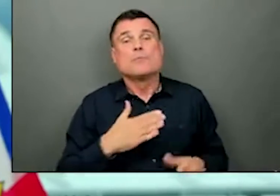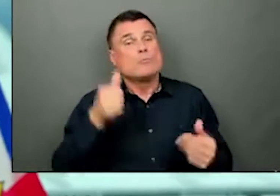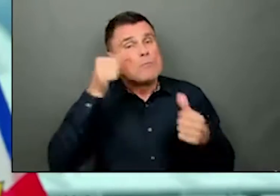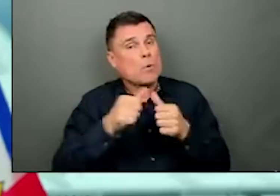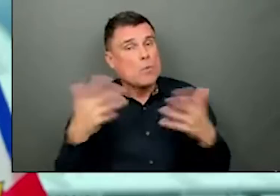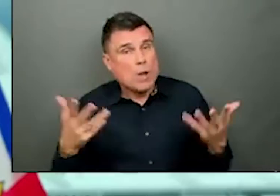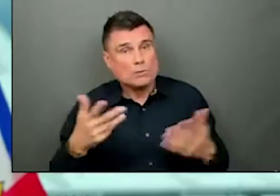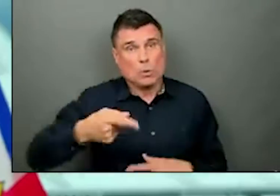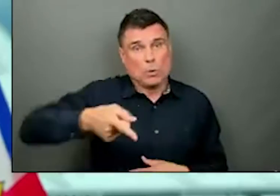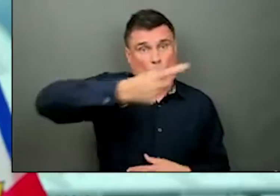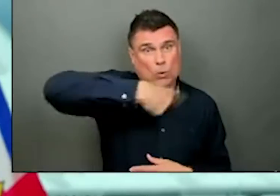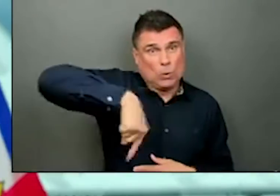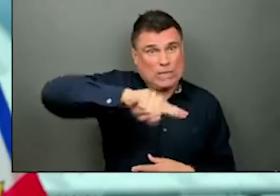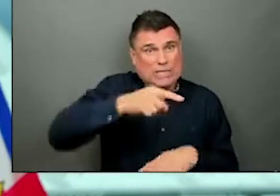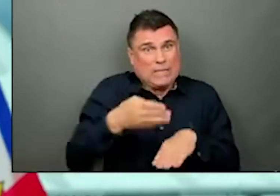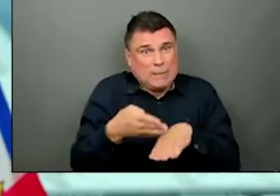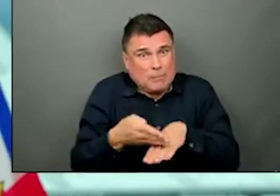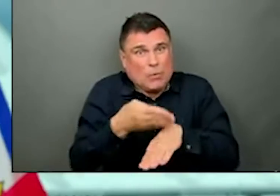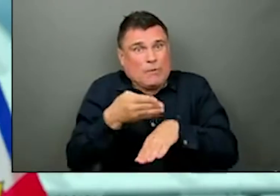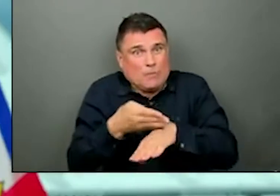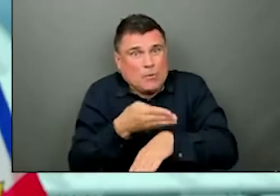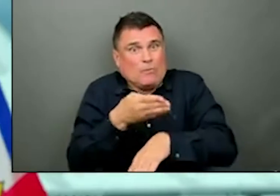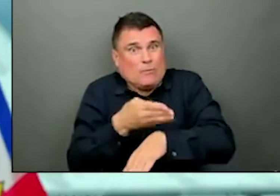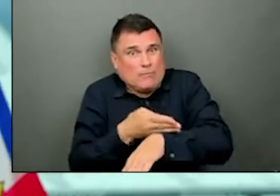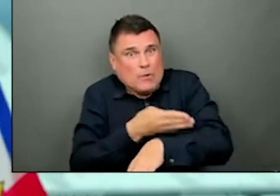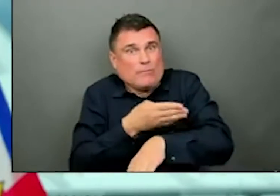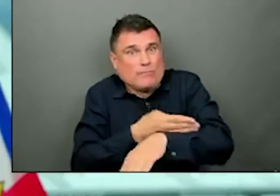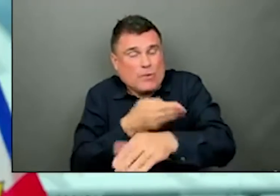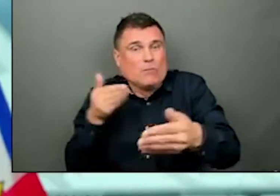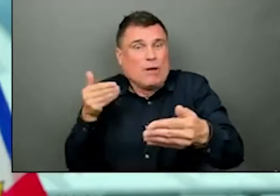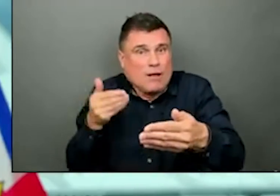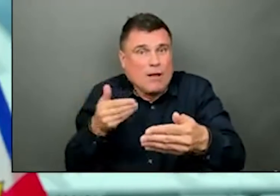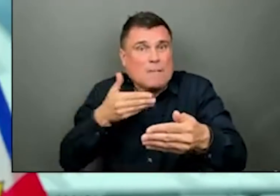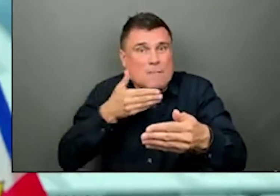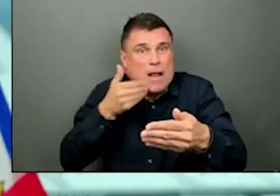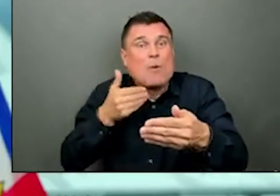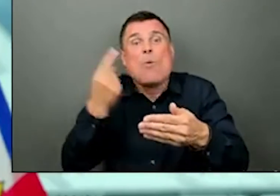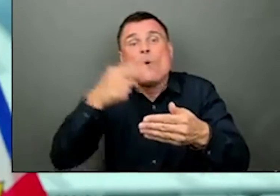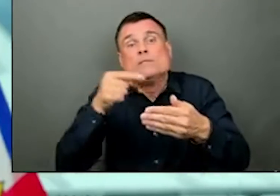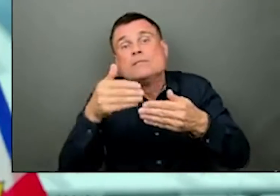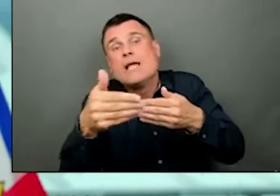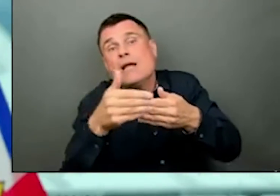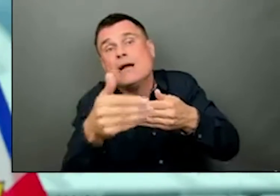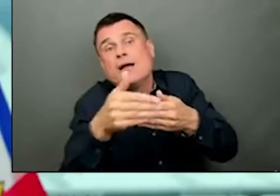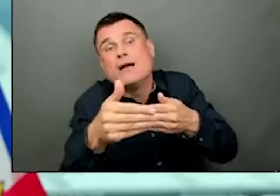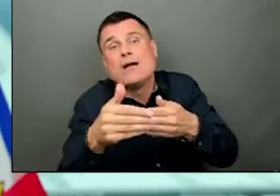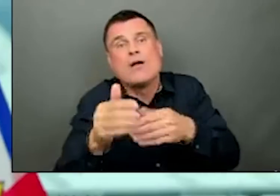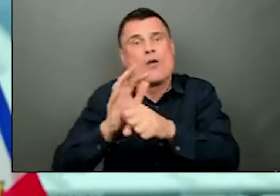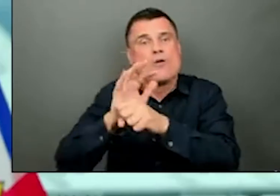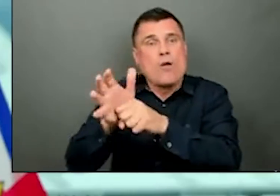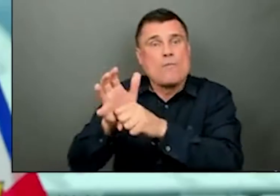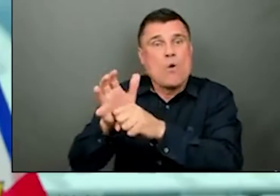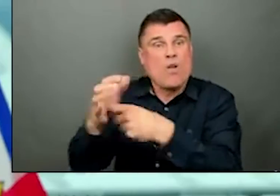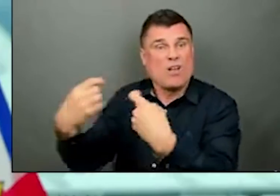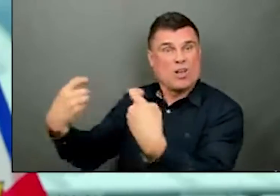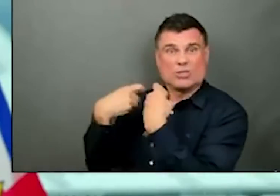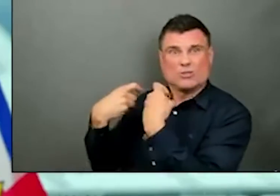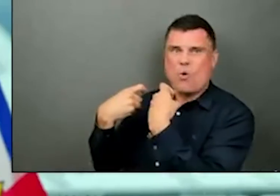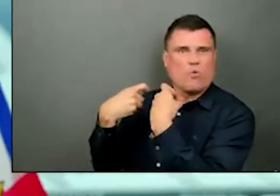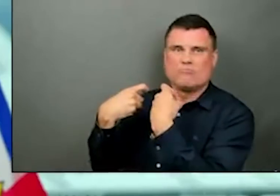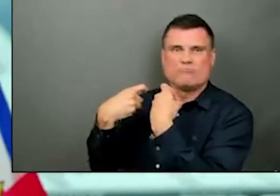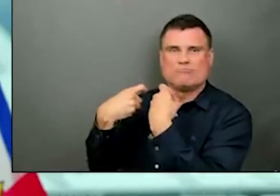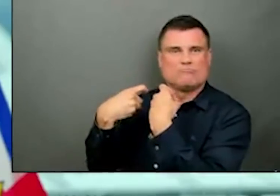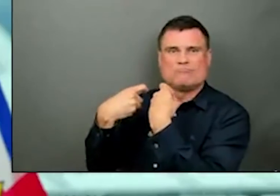closer to a time where this pandemic will no longer be controlling our lives, and that we will be able to control